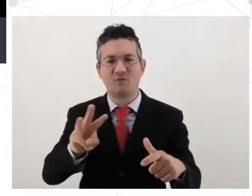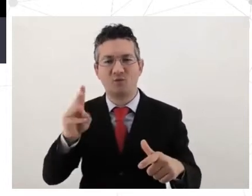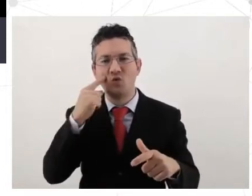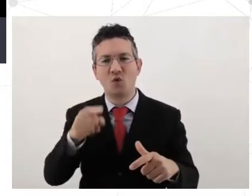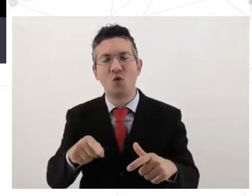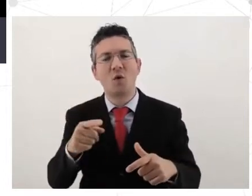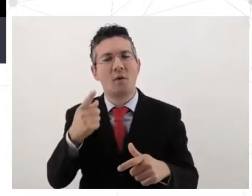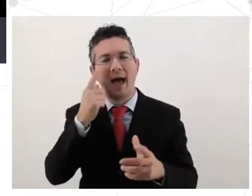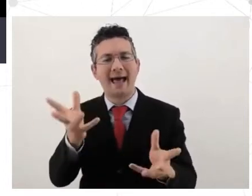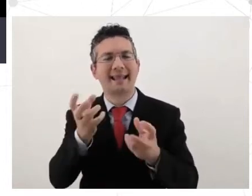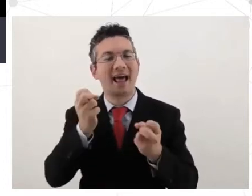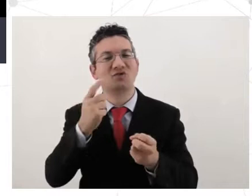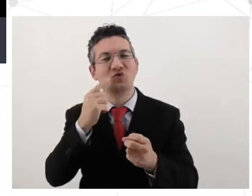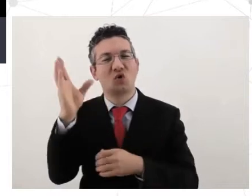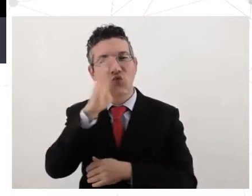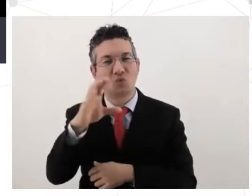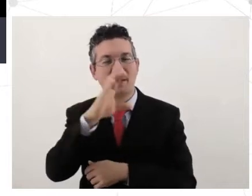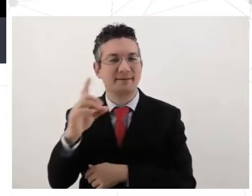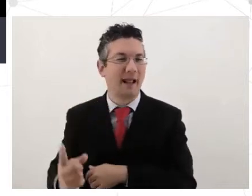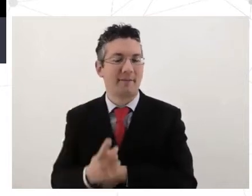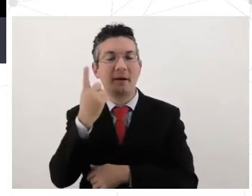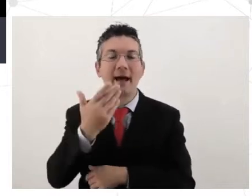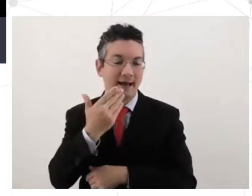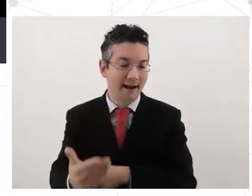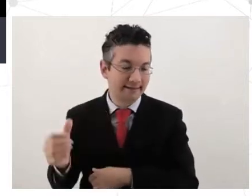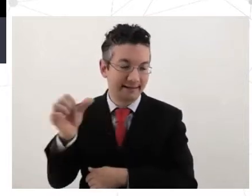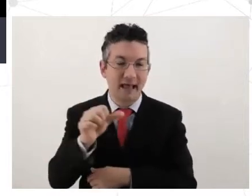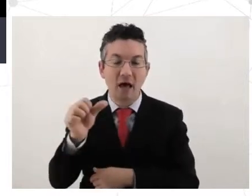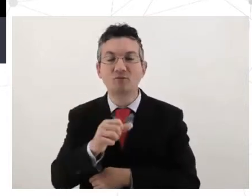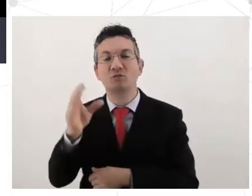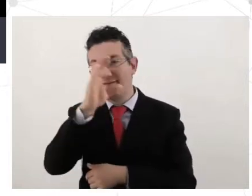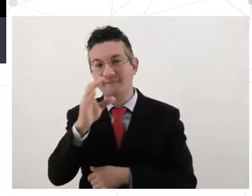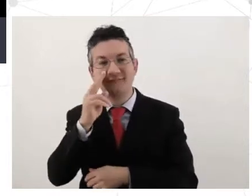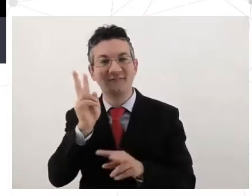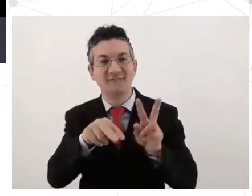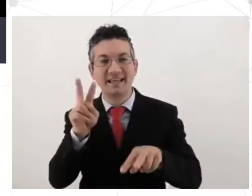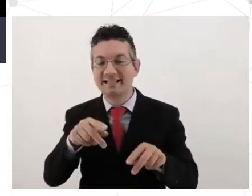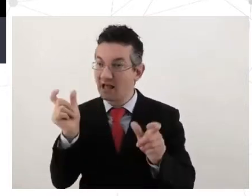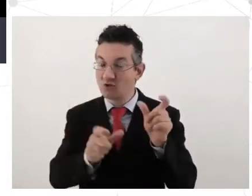adventure. Not sure about it? Well, let's see how you feel at the end of the short video.